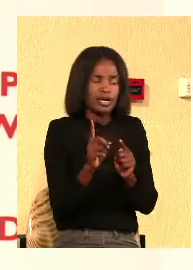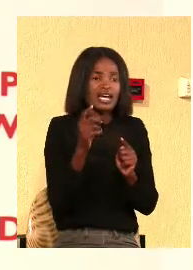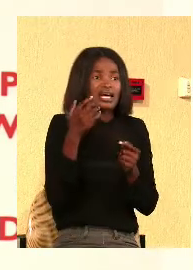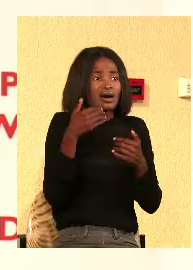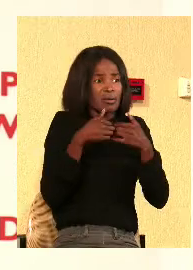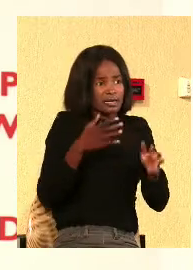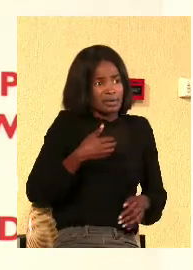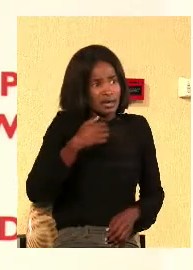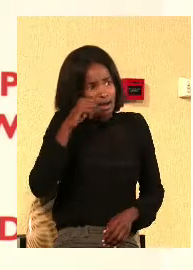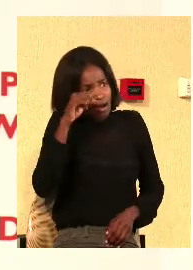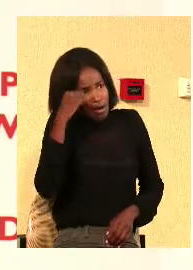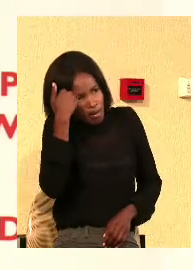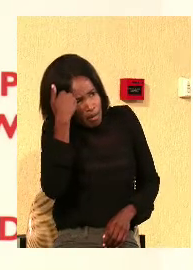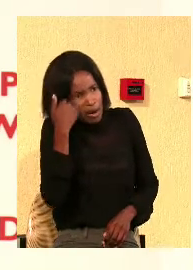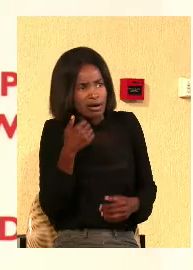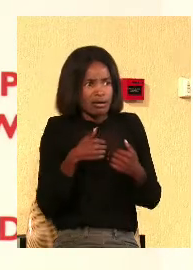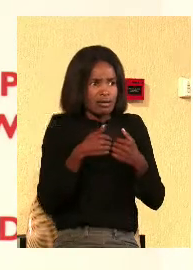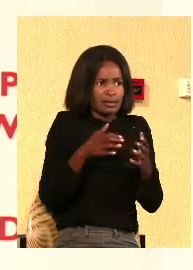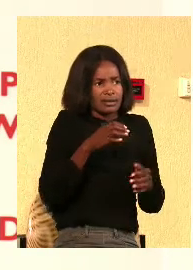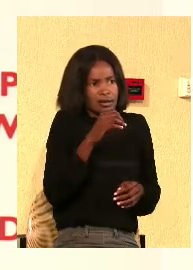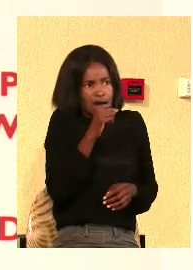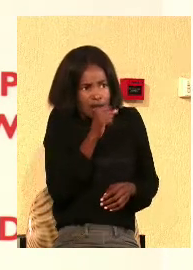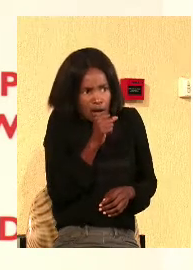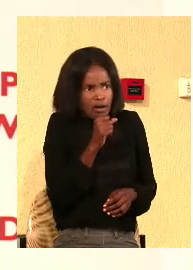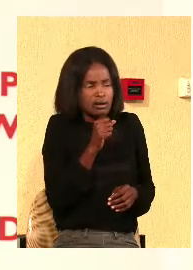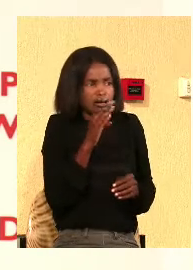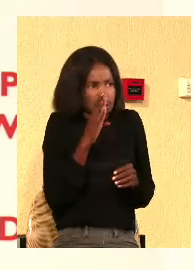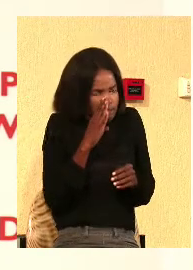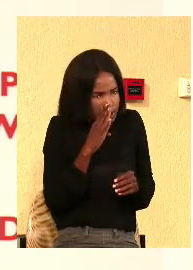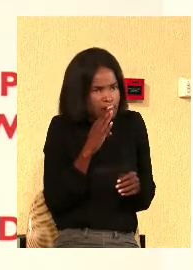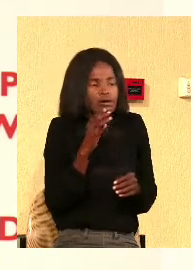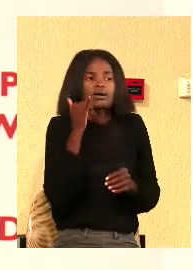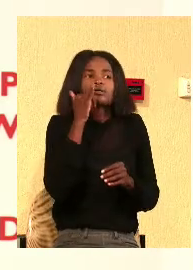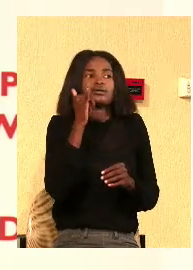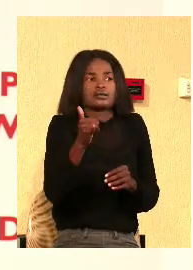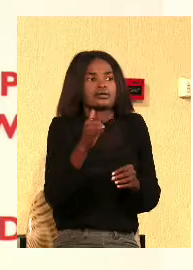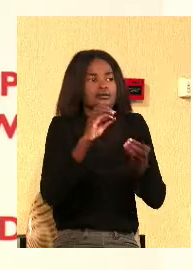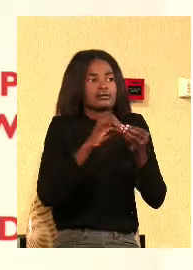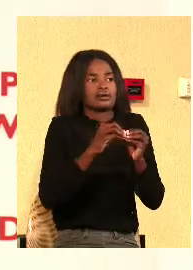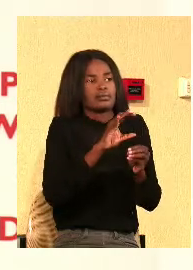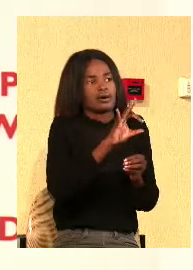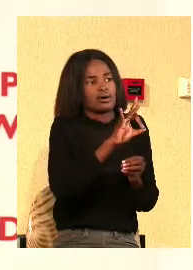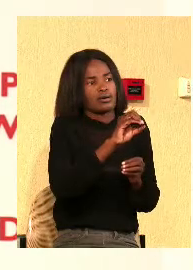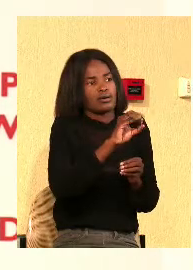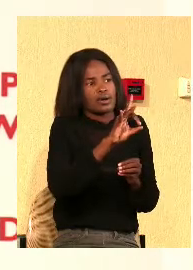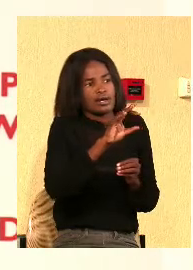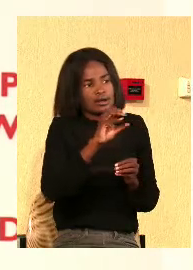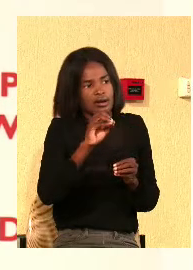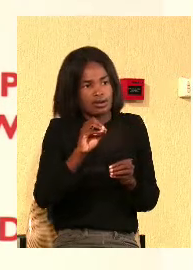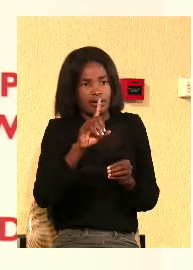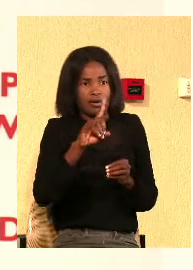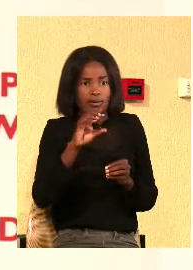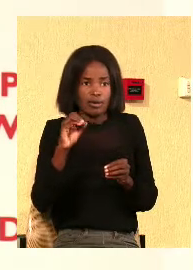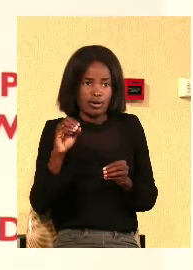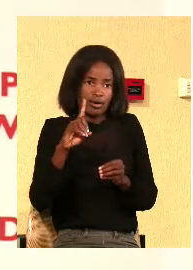number if you develop any of these symptoms. Well, we can only hope that maybe majority or all of them did